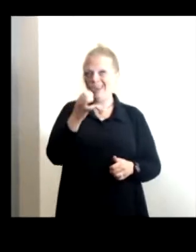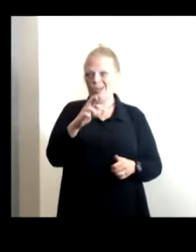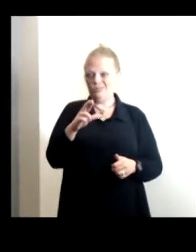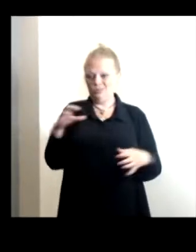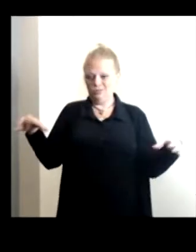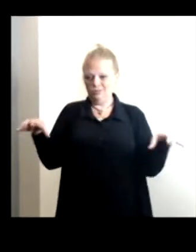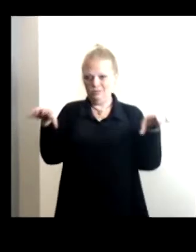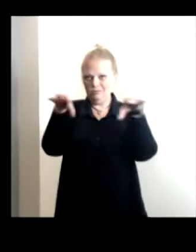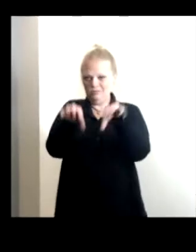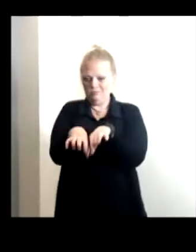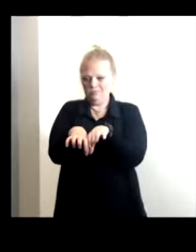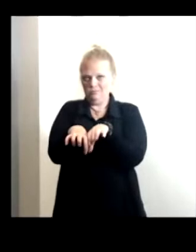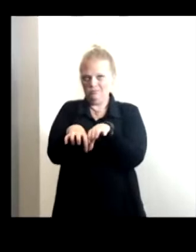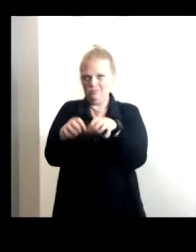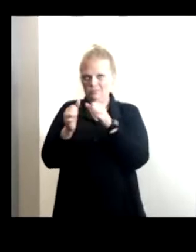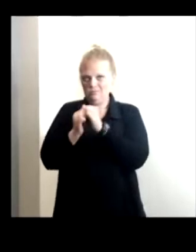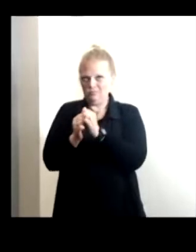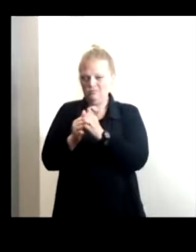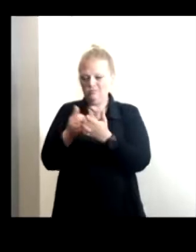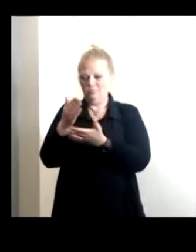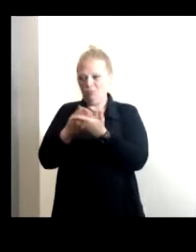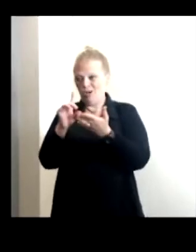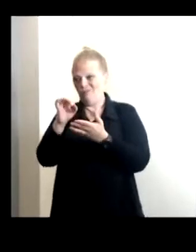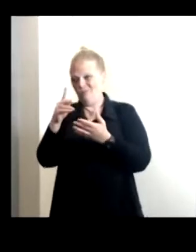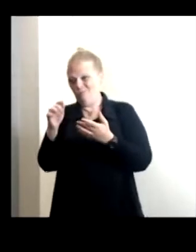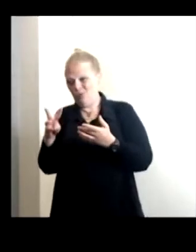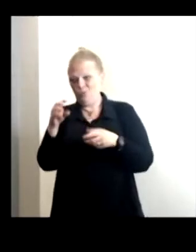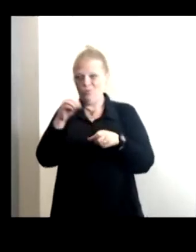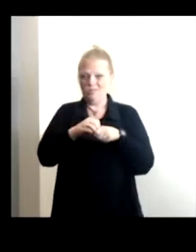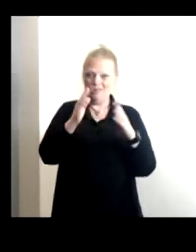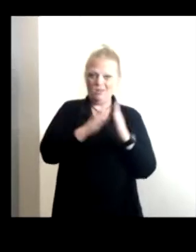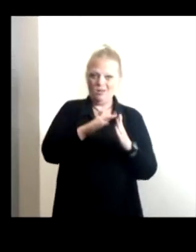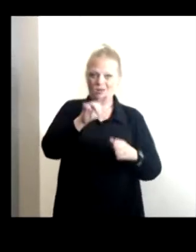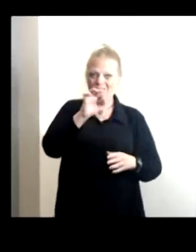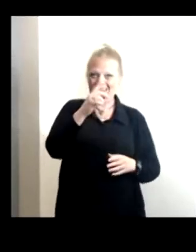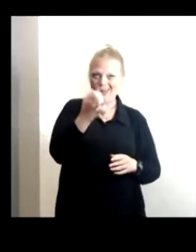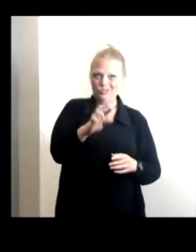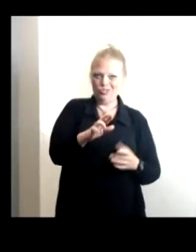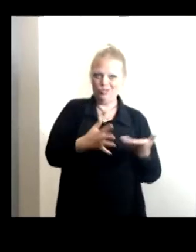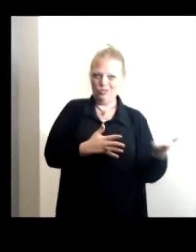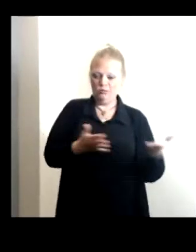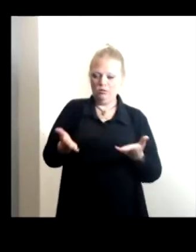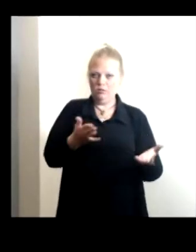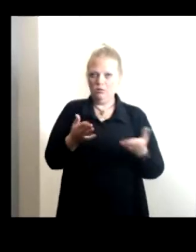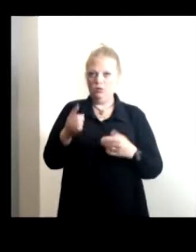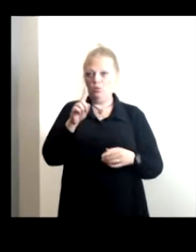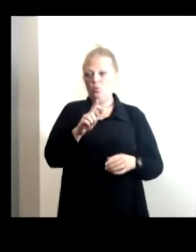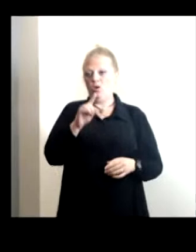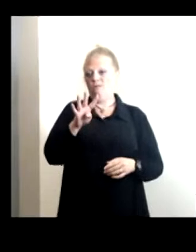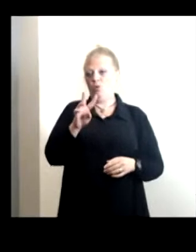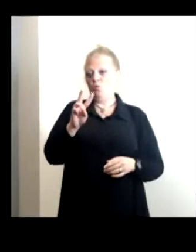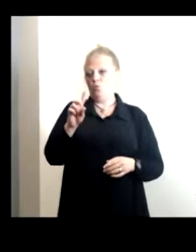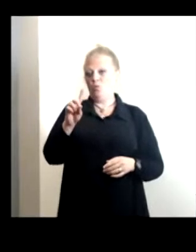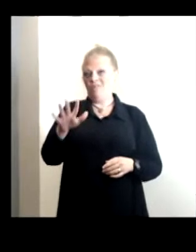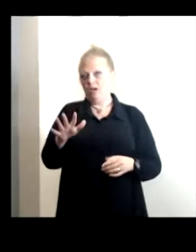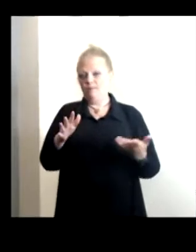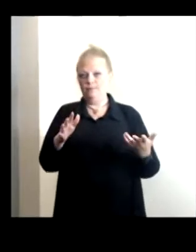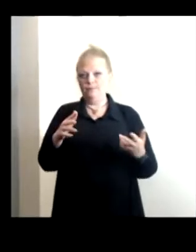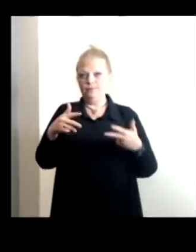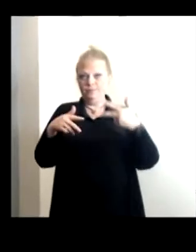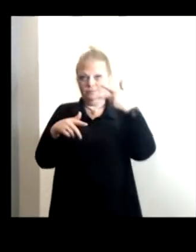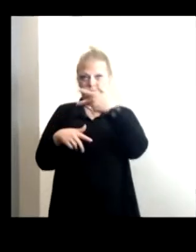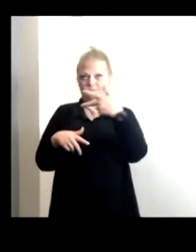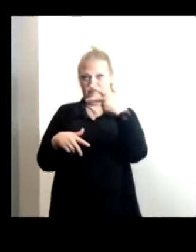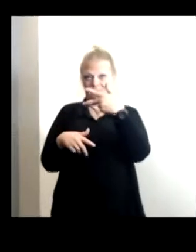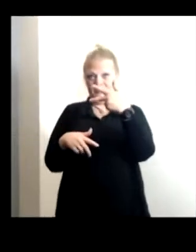right next to Depew, and part of Depew is actually in the town of Lancaster, and then 14215. Those three